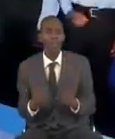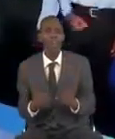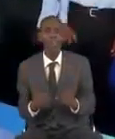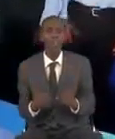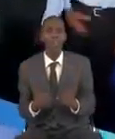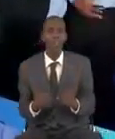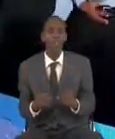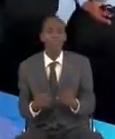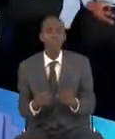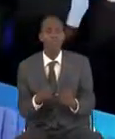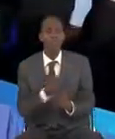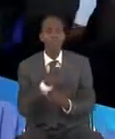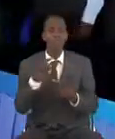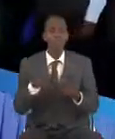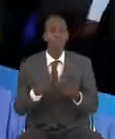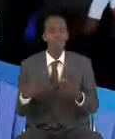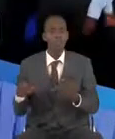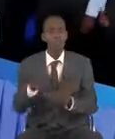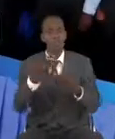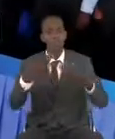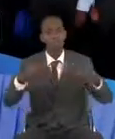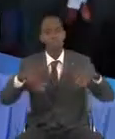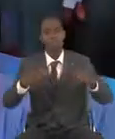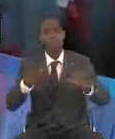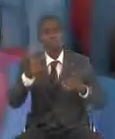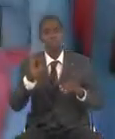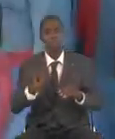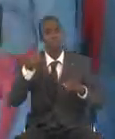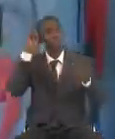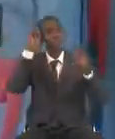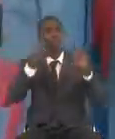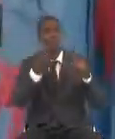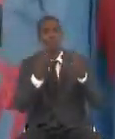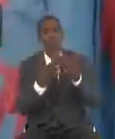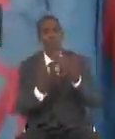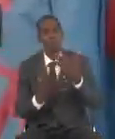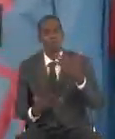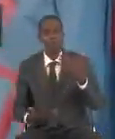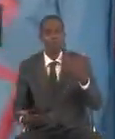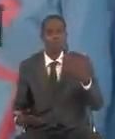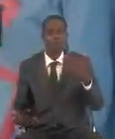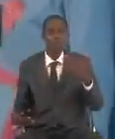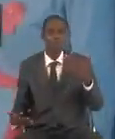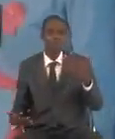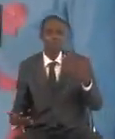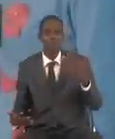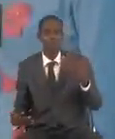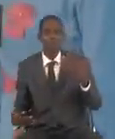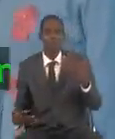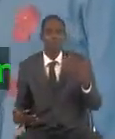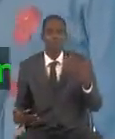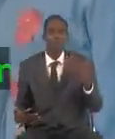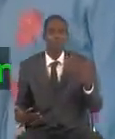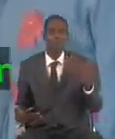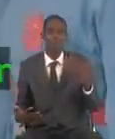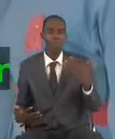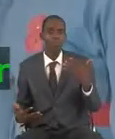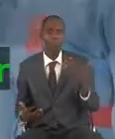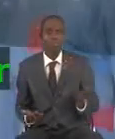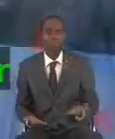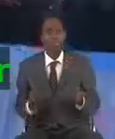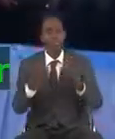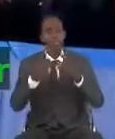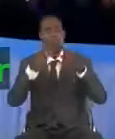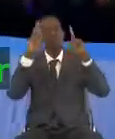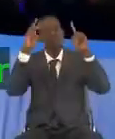strong, when those poachers by his blood, when those poachers by his blood, give to him